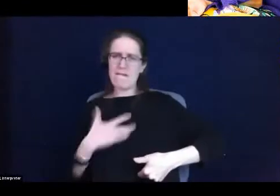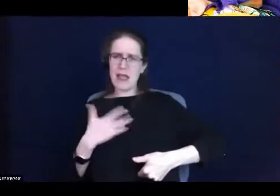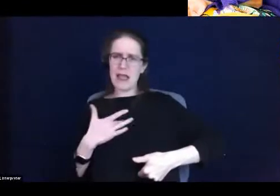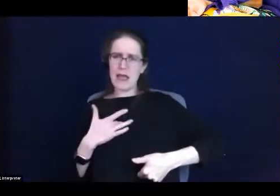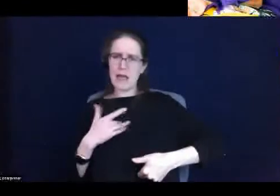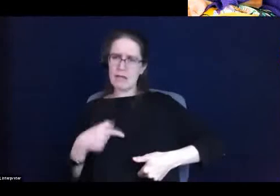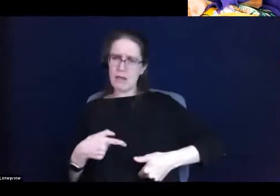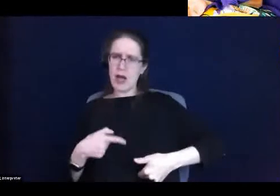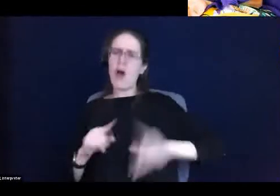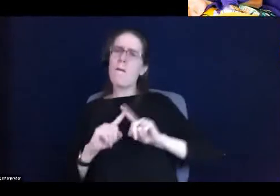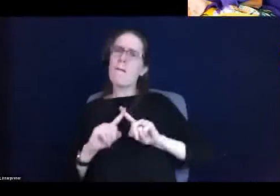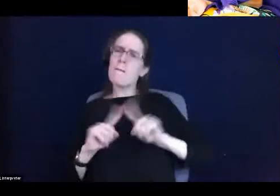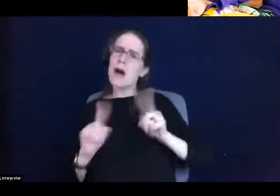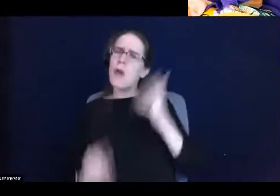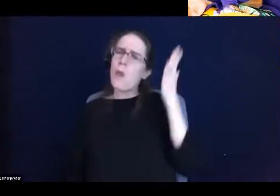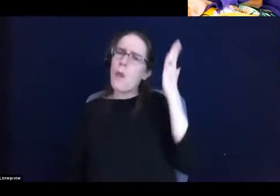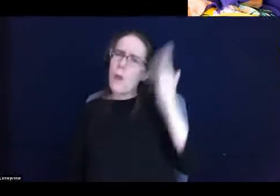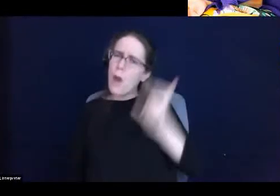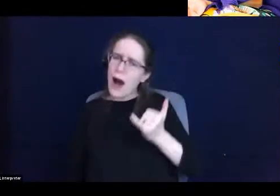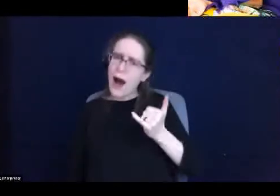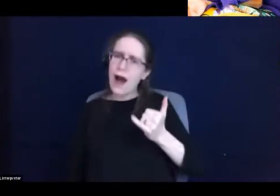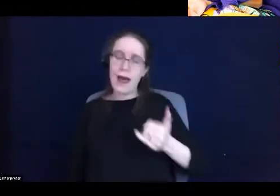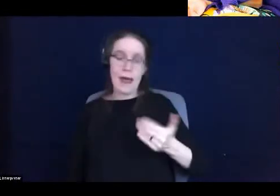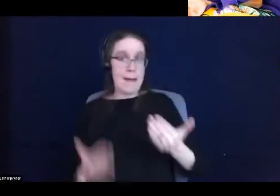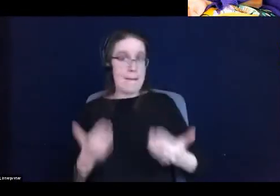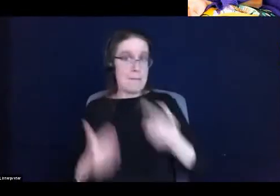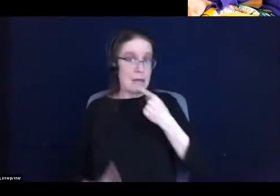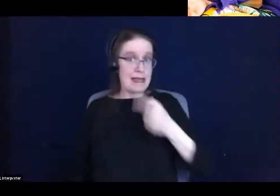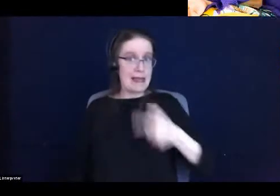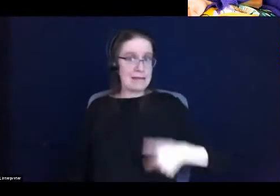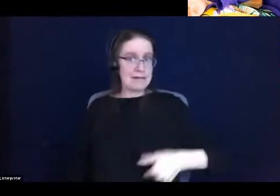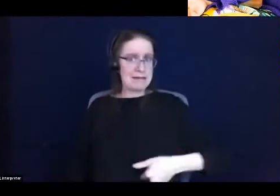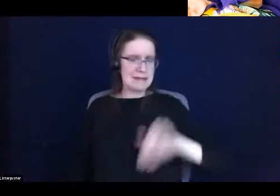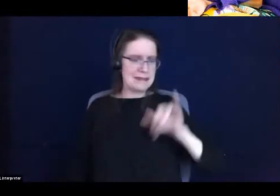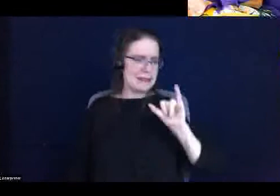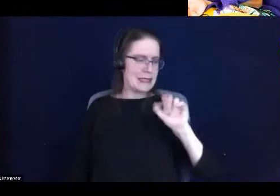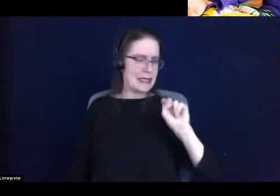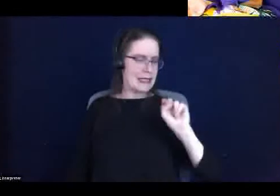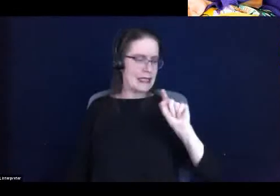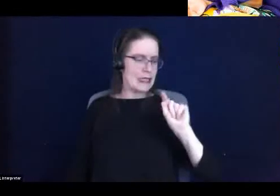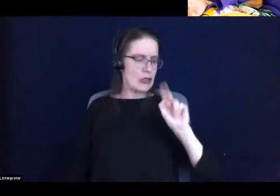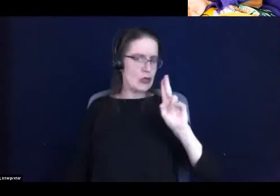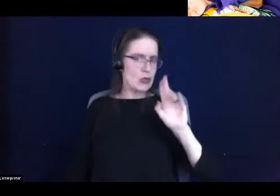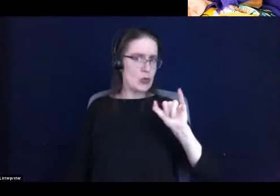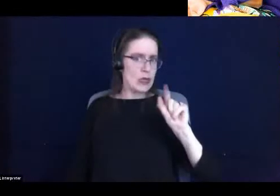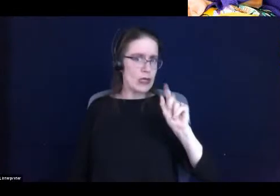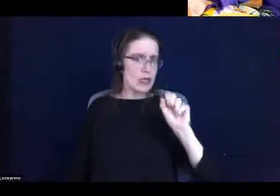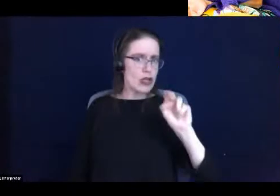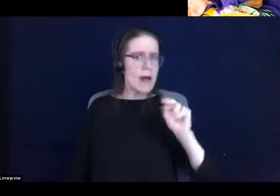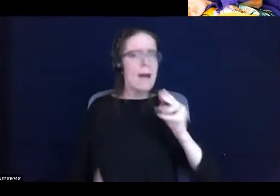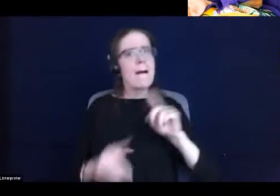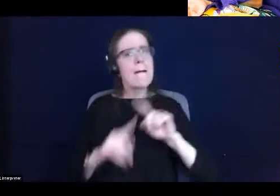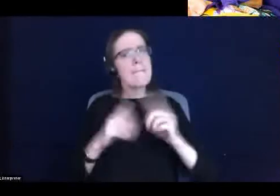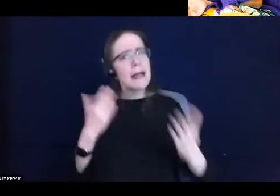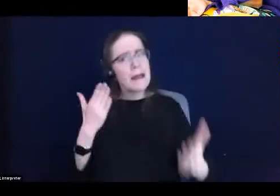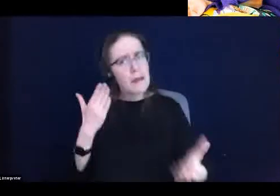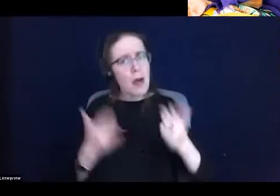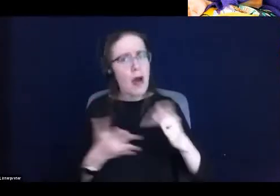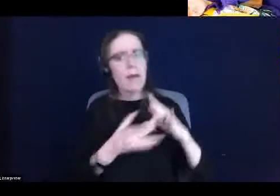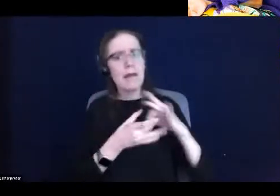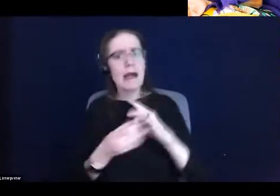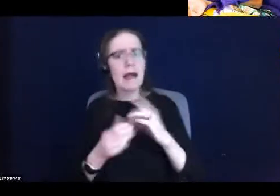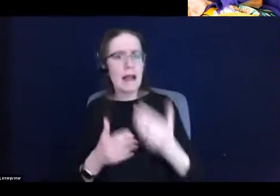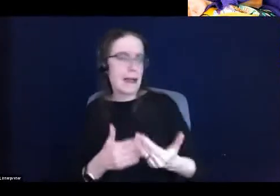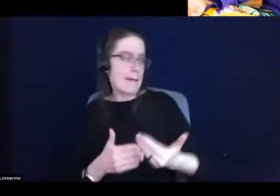feeling? We might call it intuition, but it's probably based on a past experience that I'm being reminded of, and my